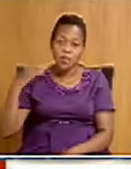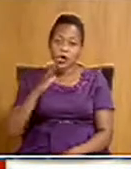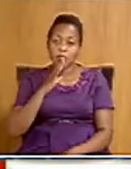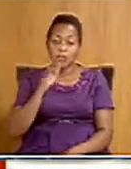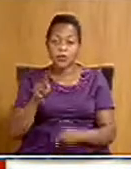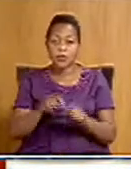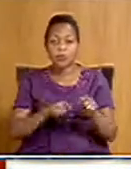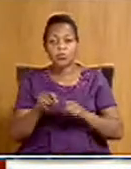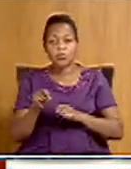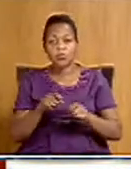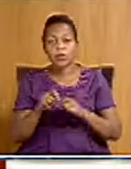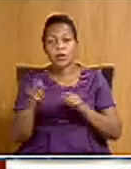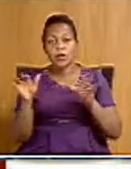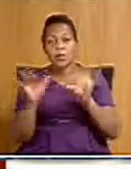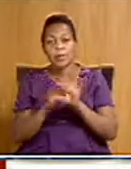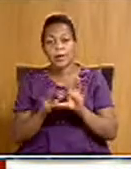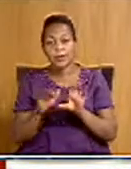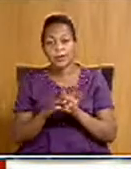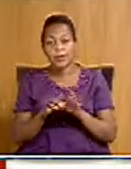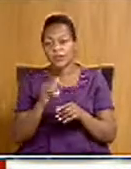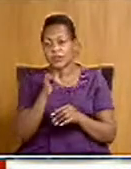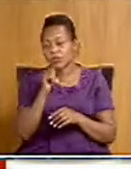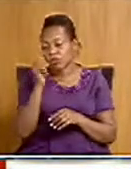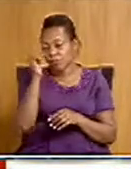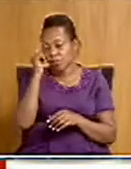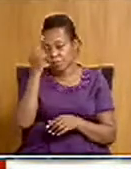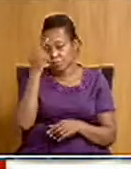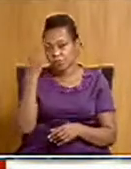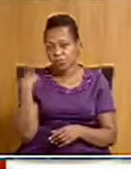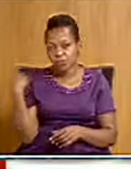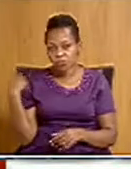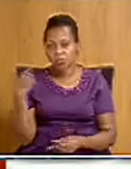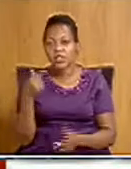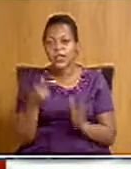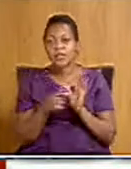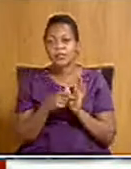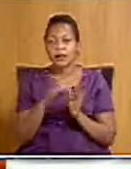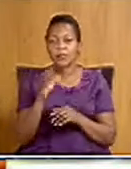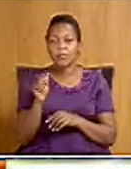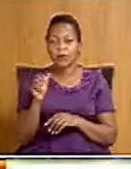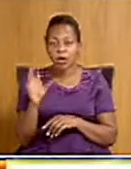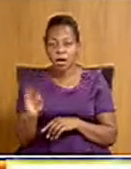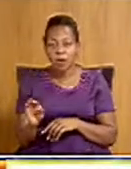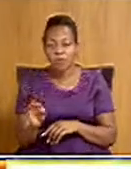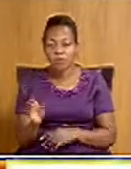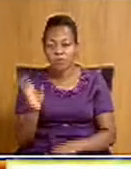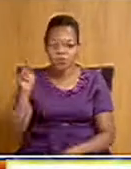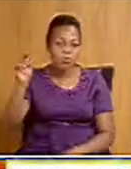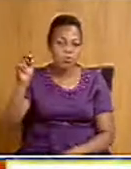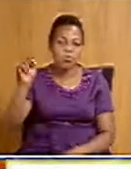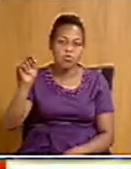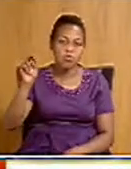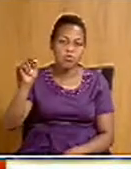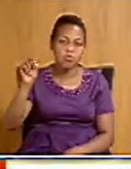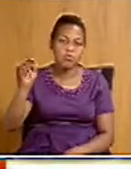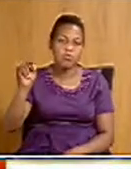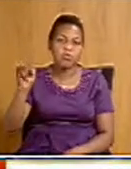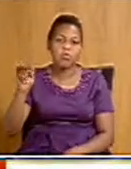controlled by the members and not by the government officials. Cow, operation, no.